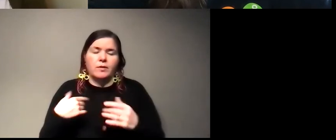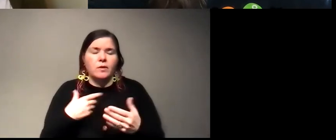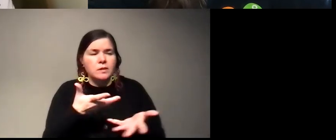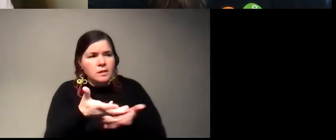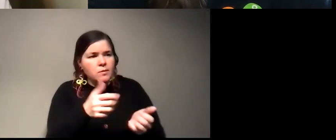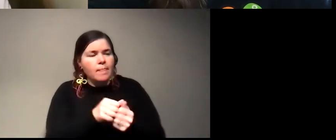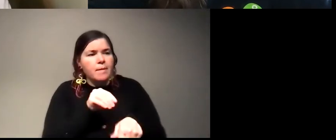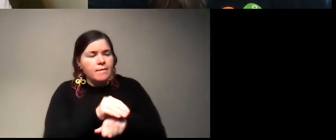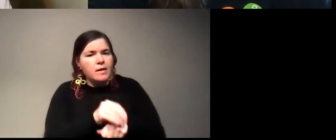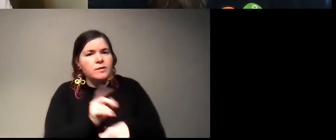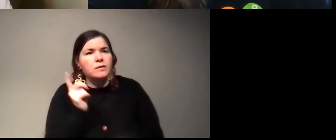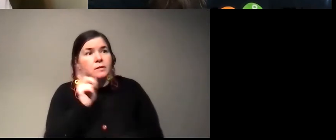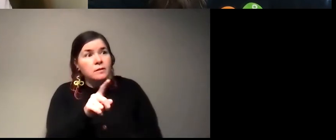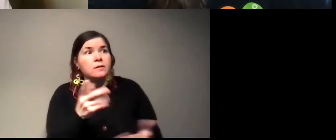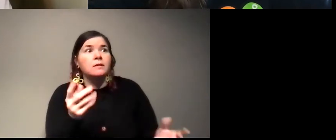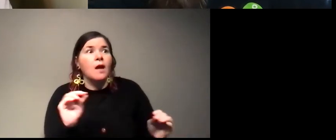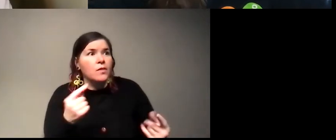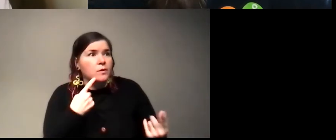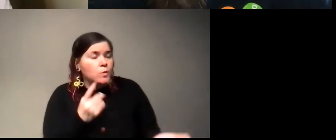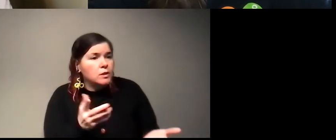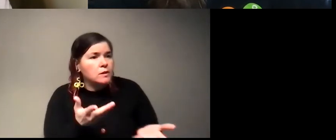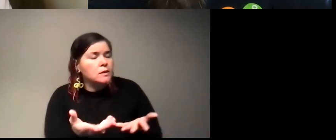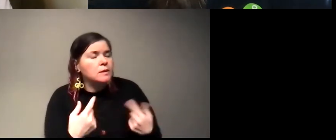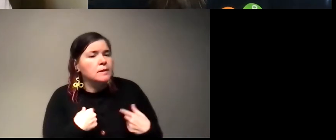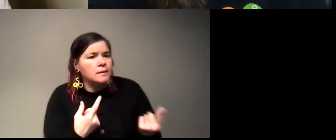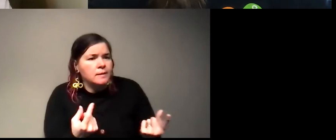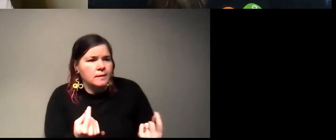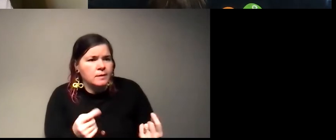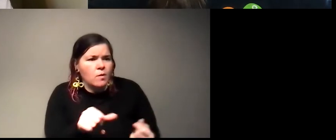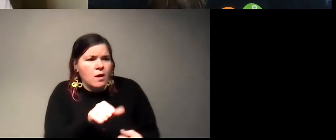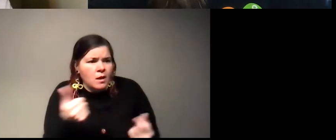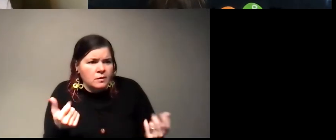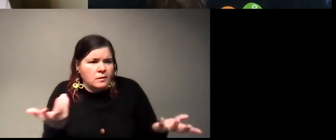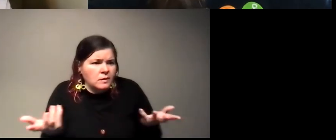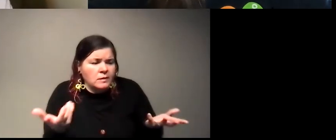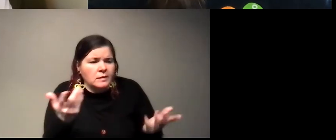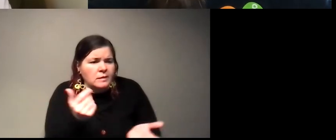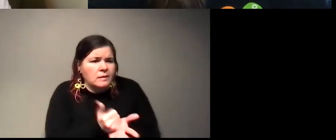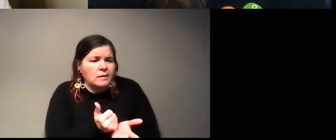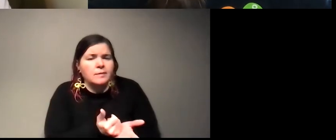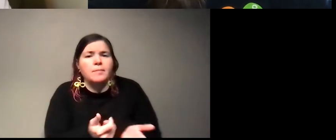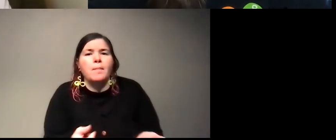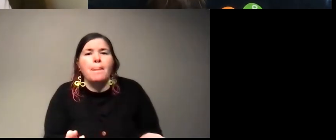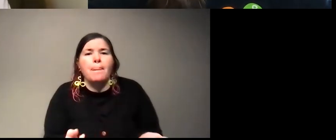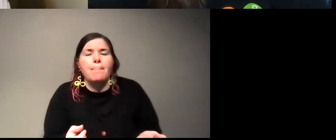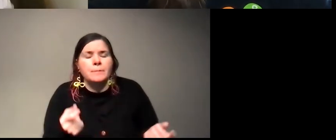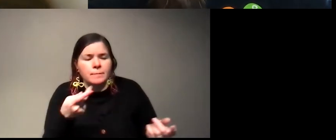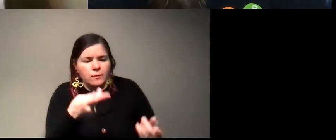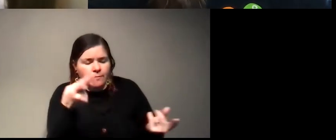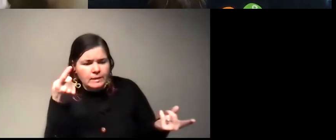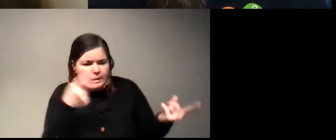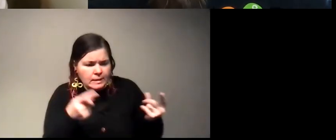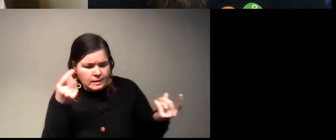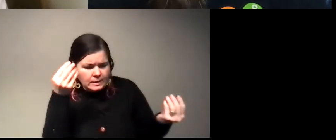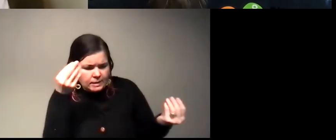I went in his office and was like, look, nothing's working, and I don't know what else we need to do about this. So we kind of put our heads together to come up